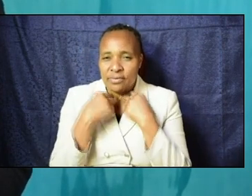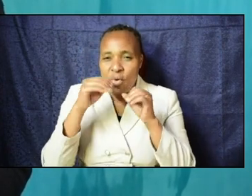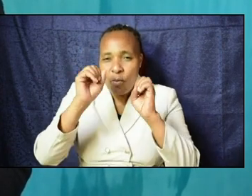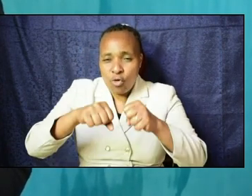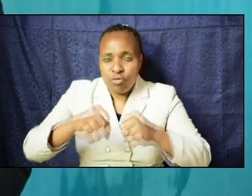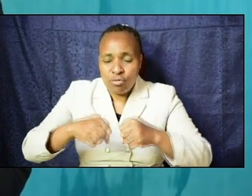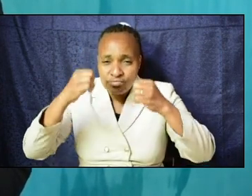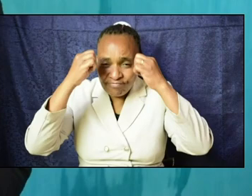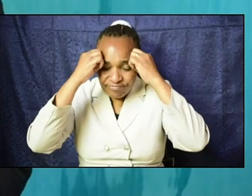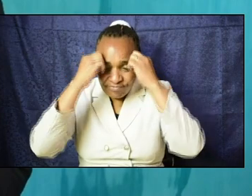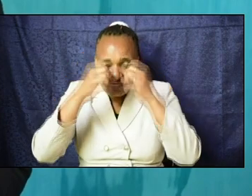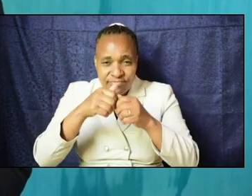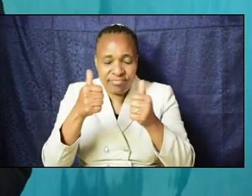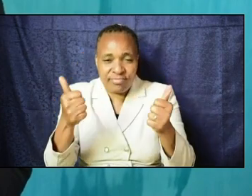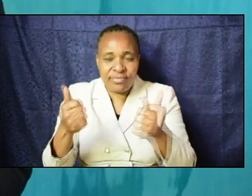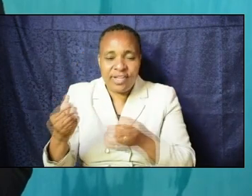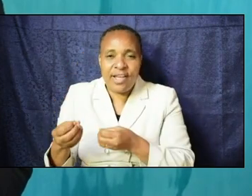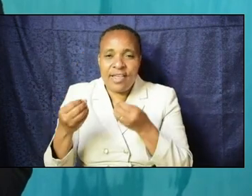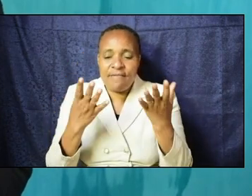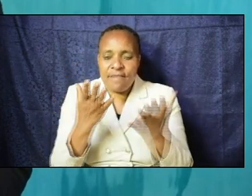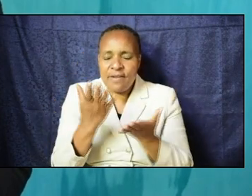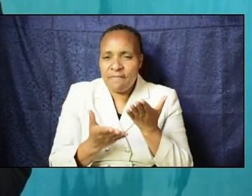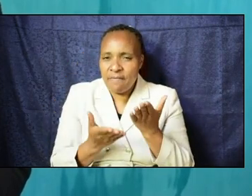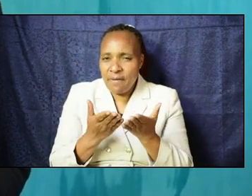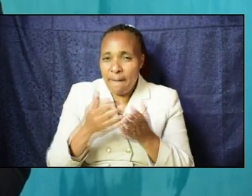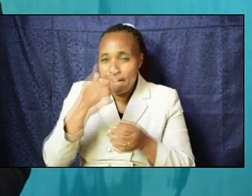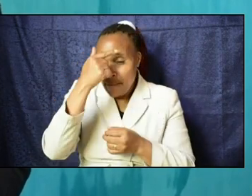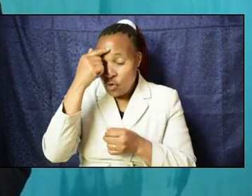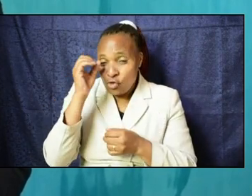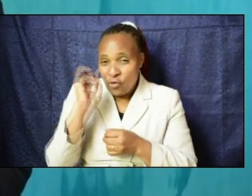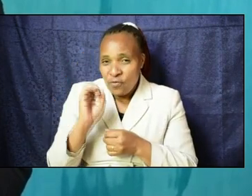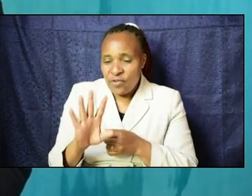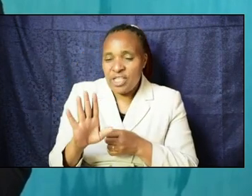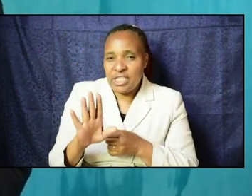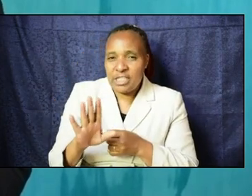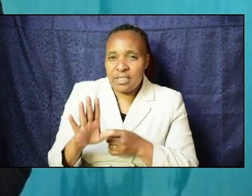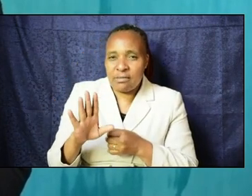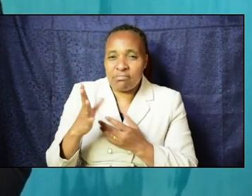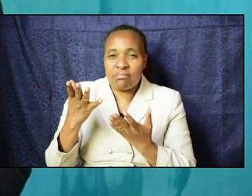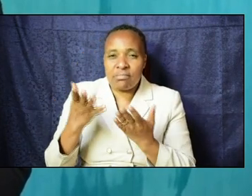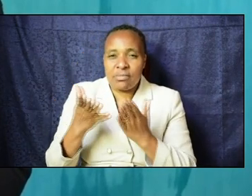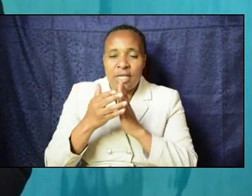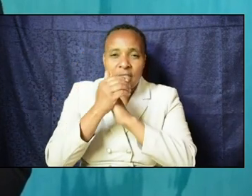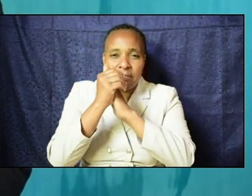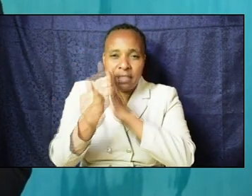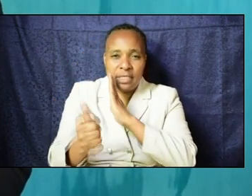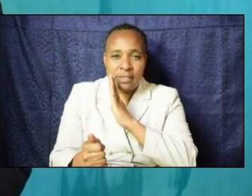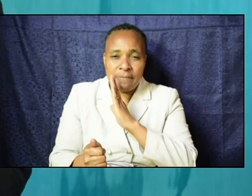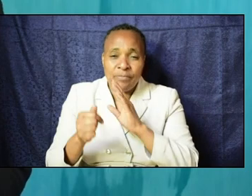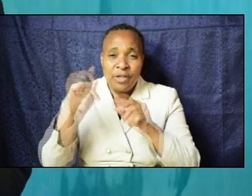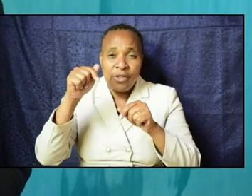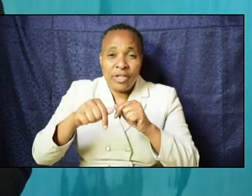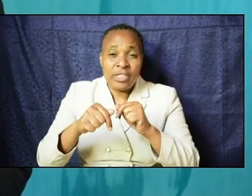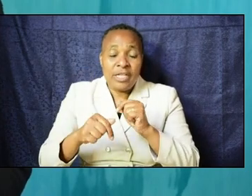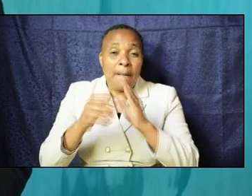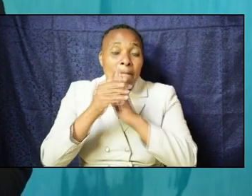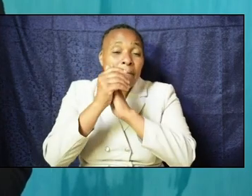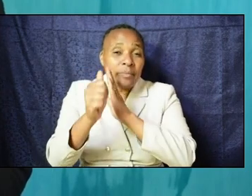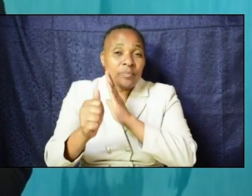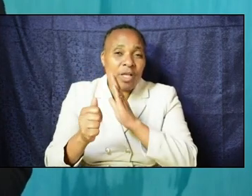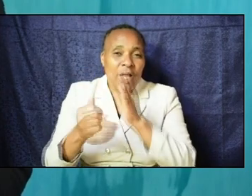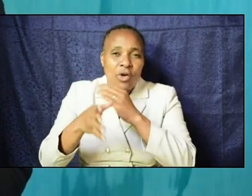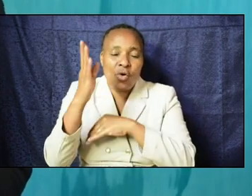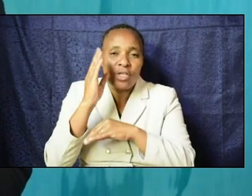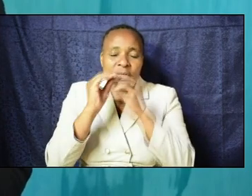to be educated and given favor because of his industry. So this, his industry and God's blessing, I